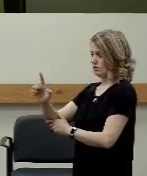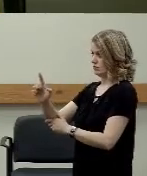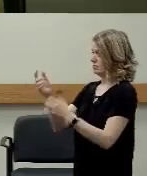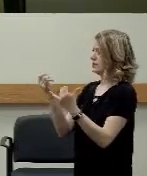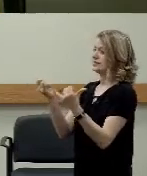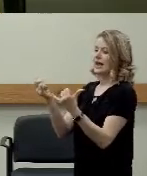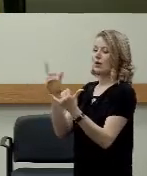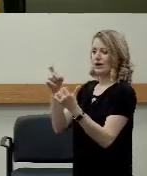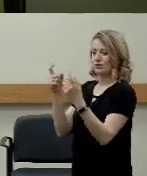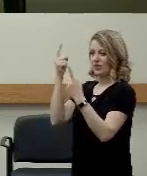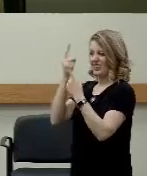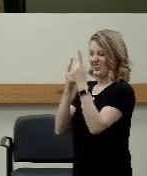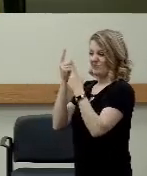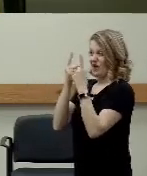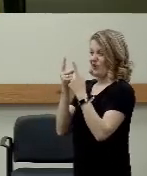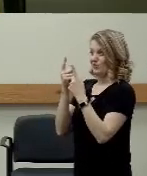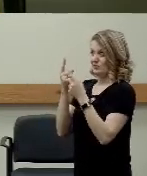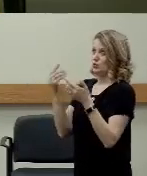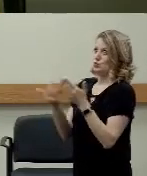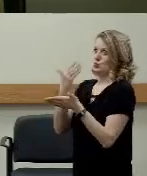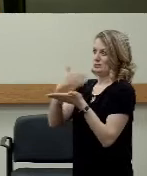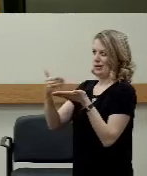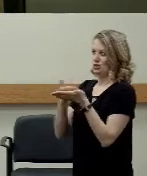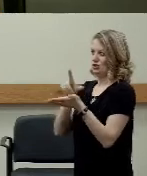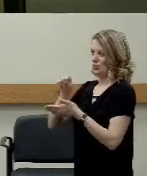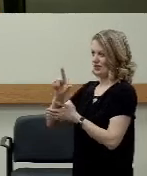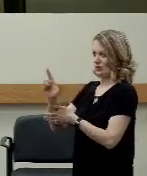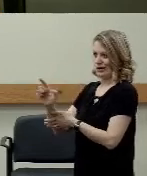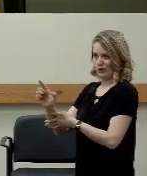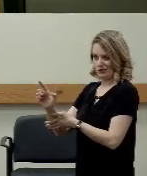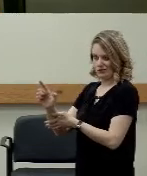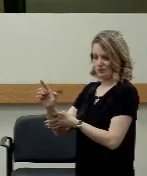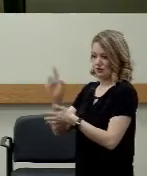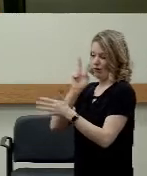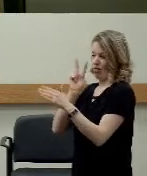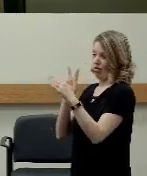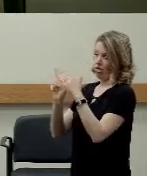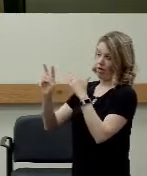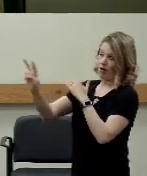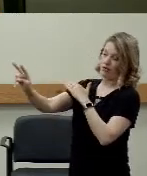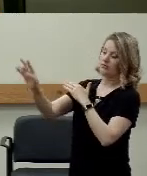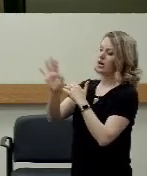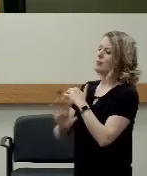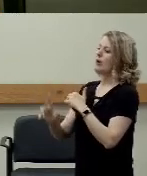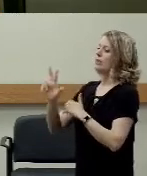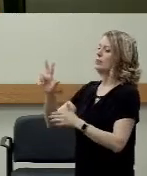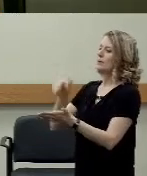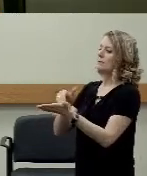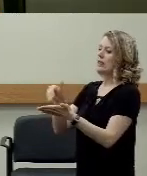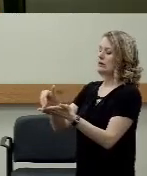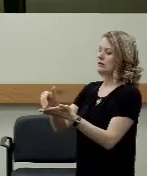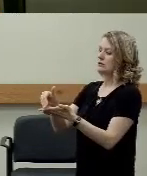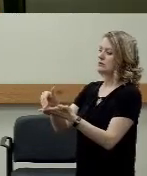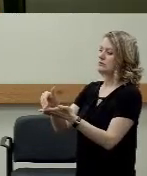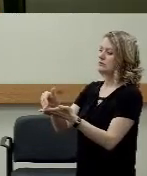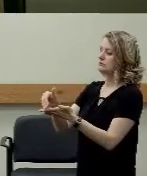be constructing the 2021 budget. So looking out that far, we're predicting about a $3 million